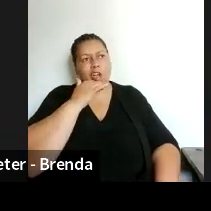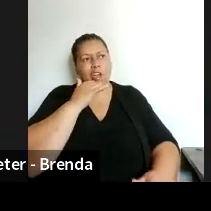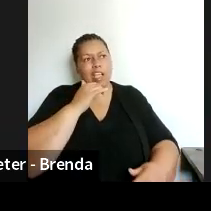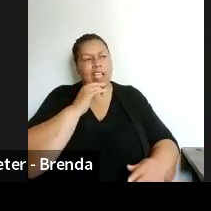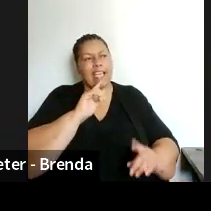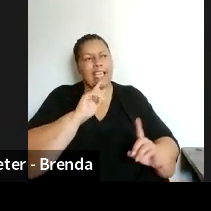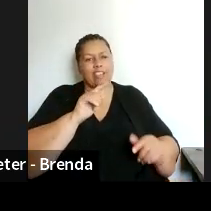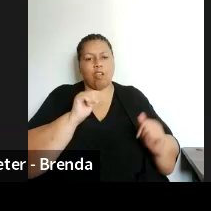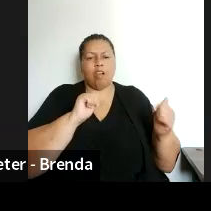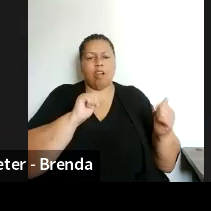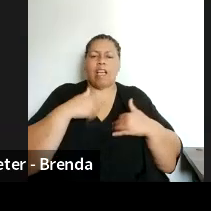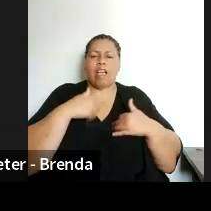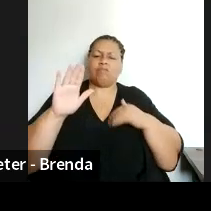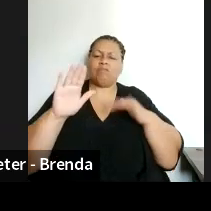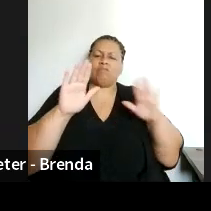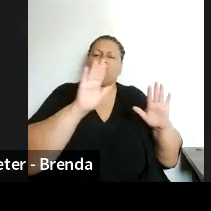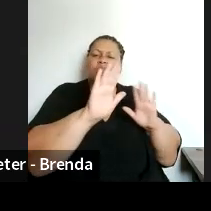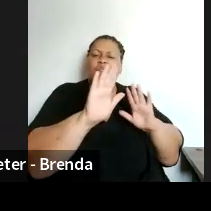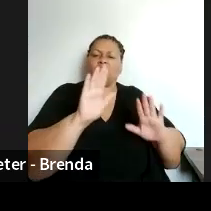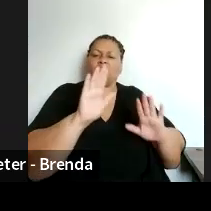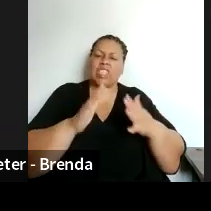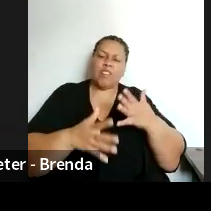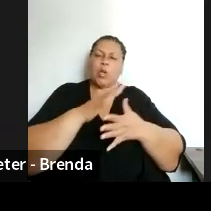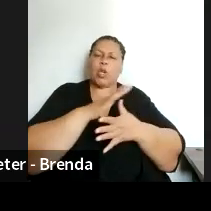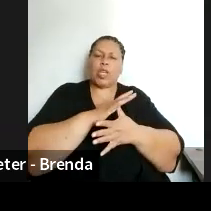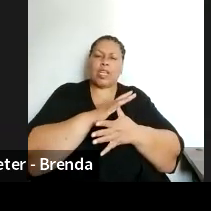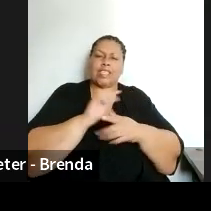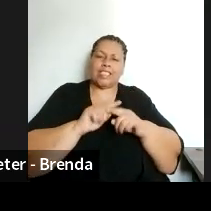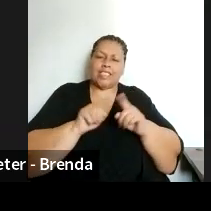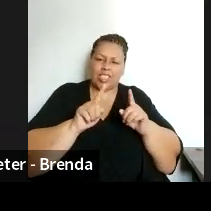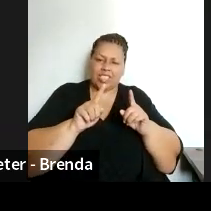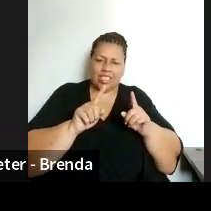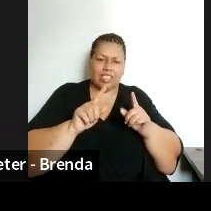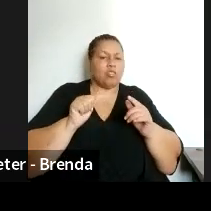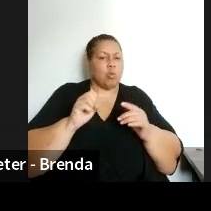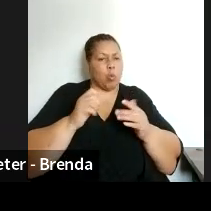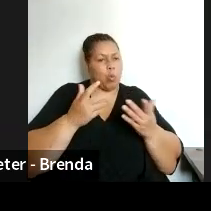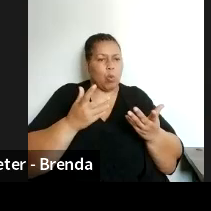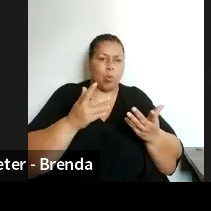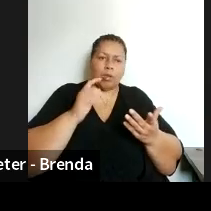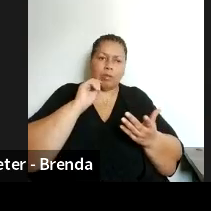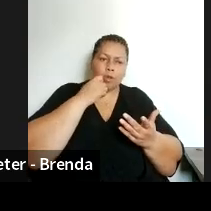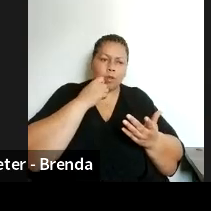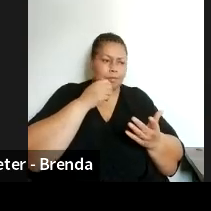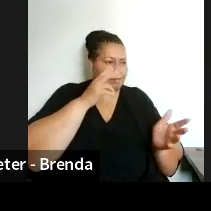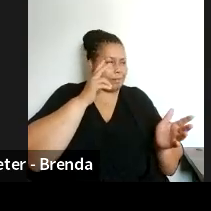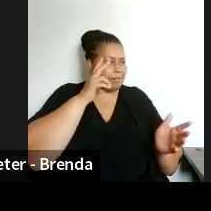everybody kind of feels like they have to prioritize things a little different. So it's kind of just cool to hear that